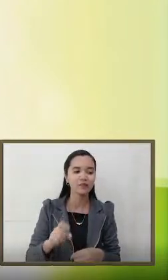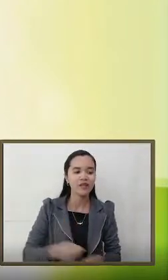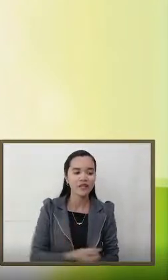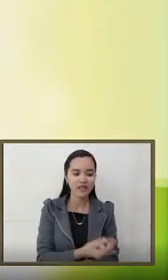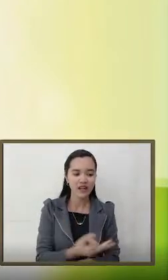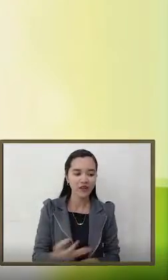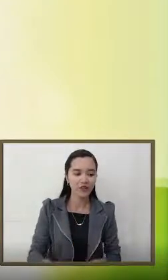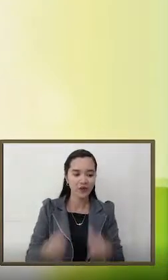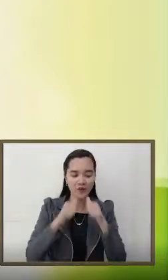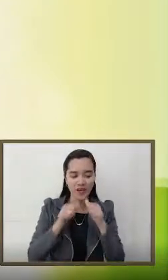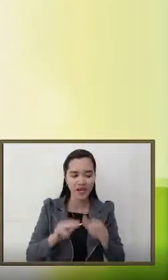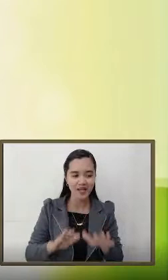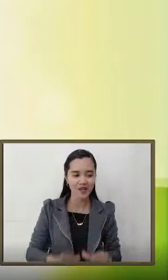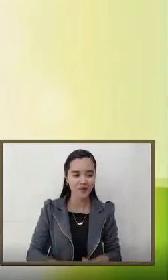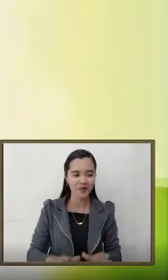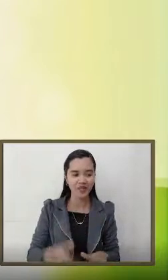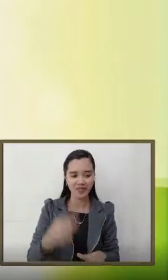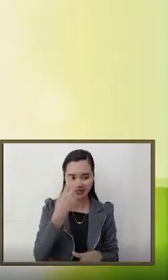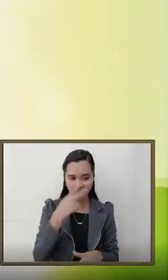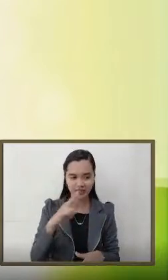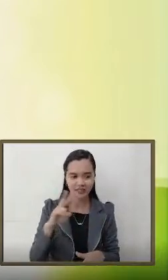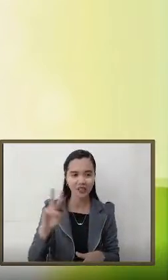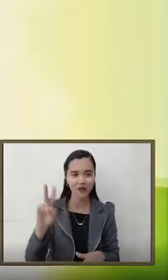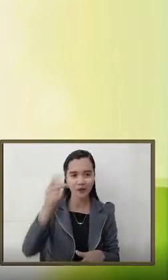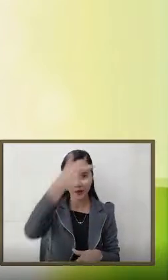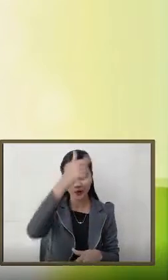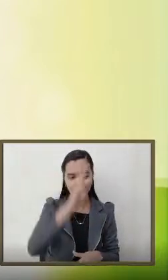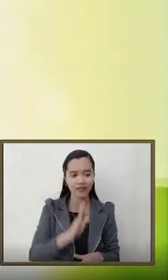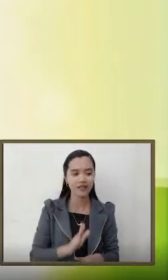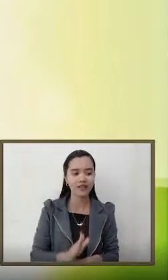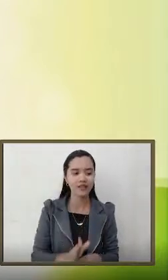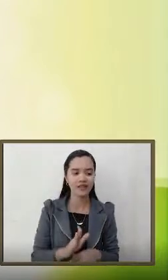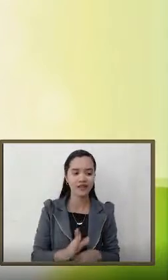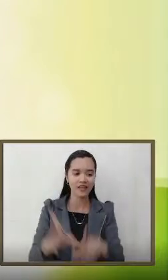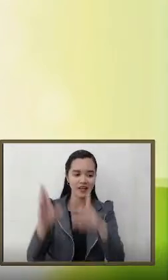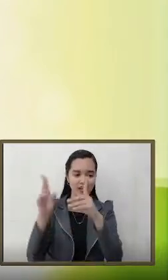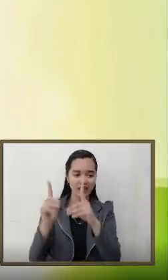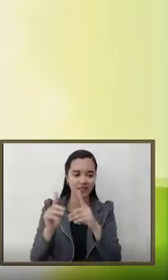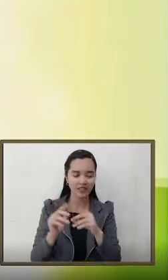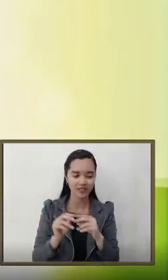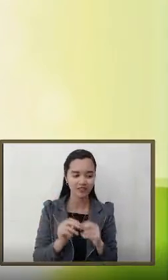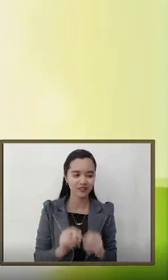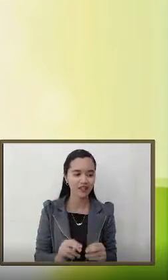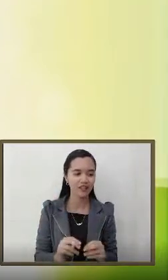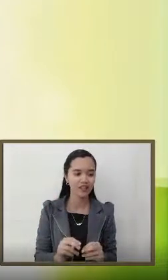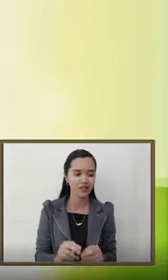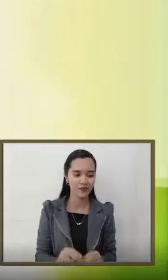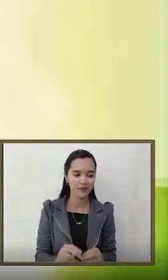one. Count your many blessings, see what God hath